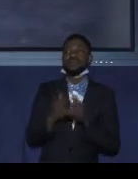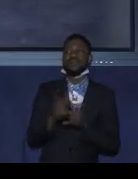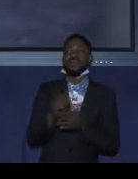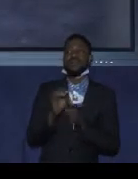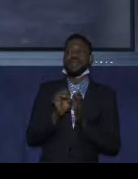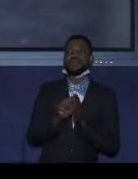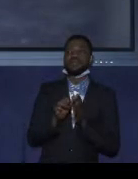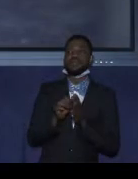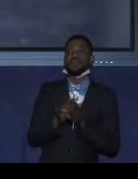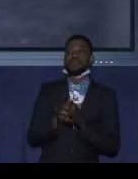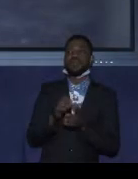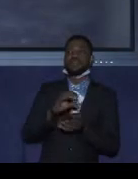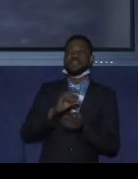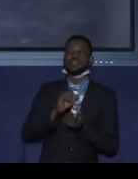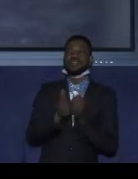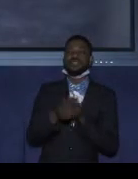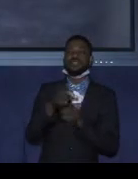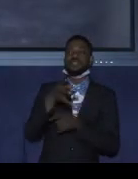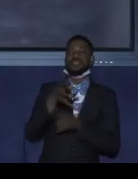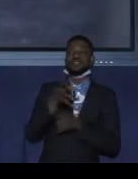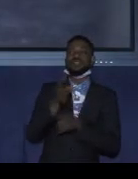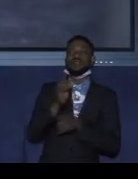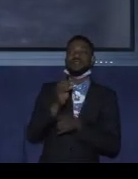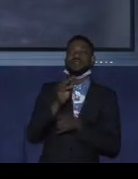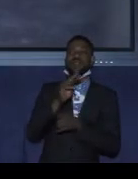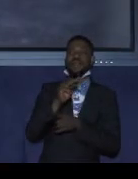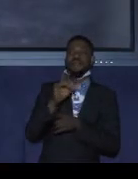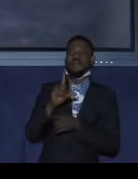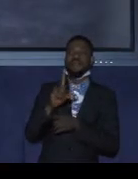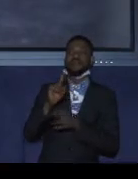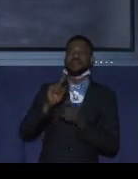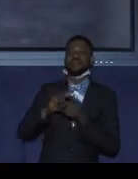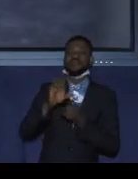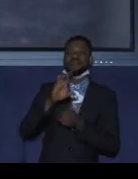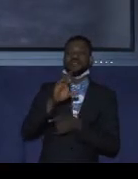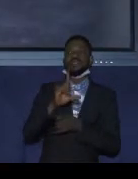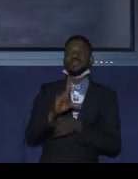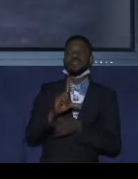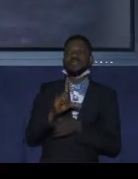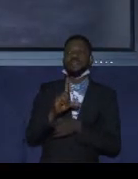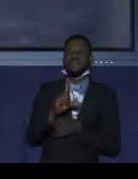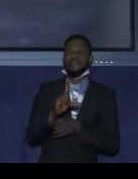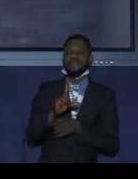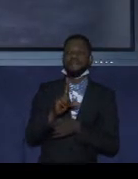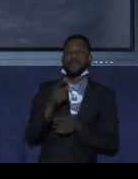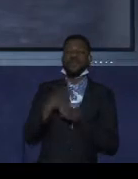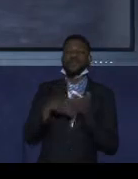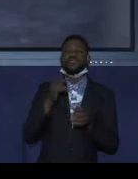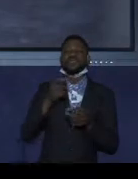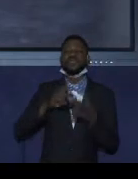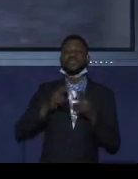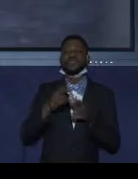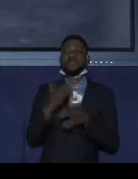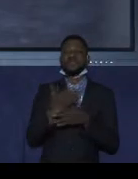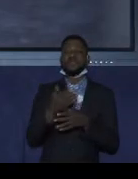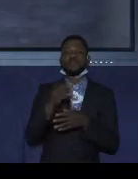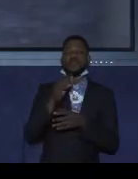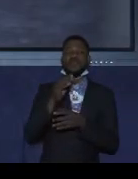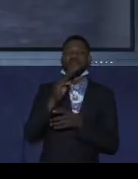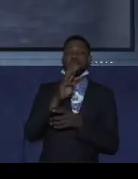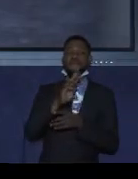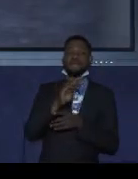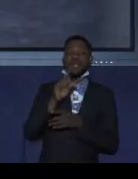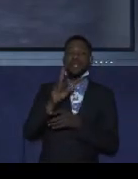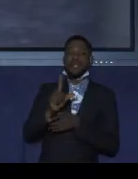One final example. You have to change 750 milliliters to centiliters. What is the relationship between